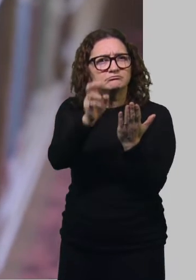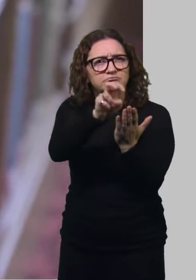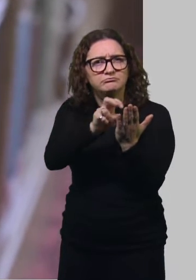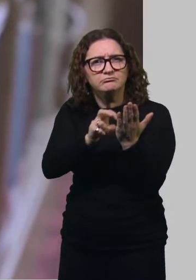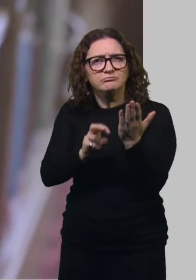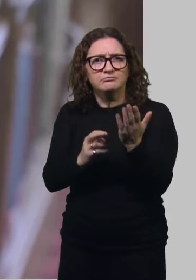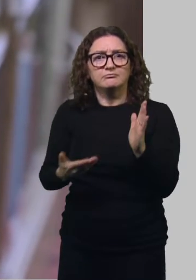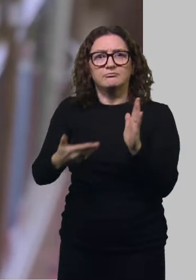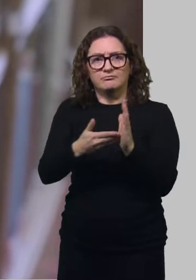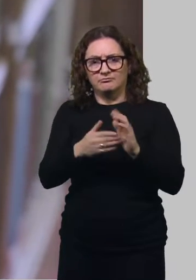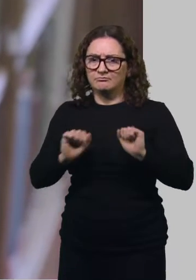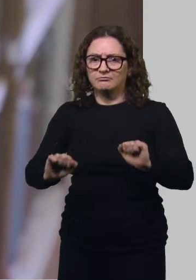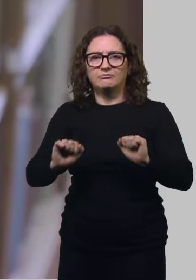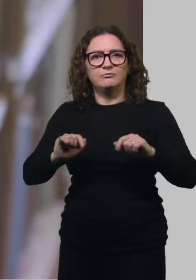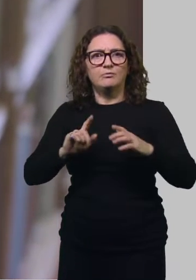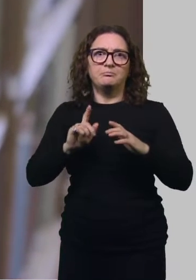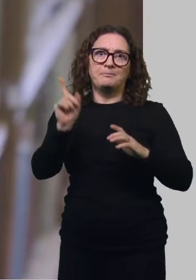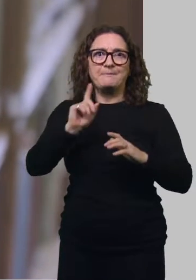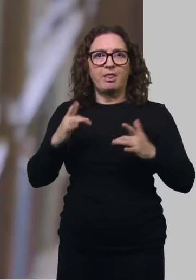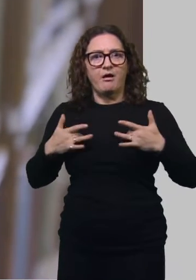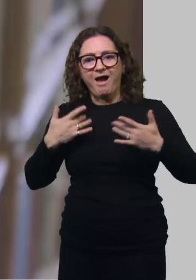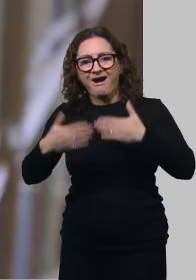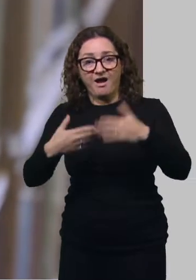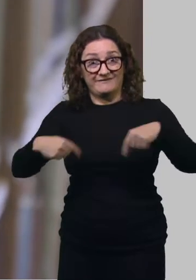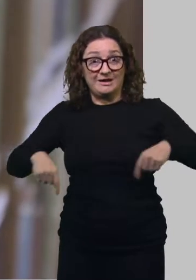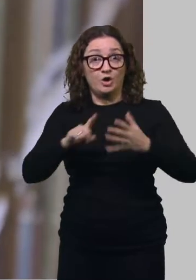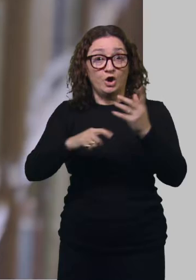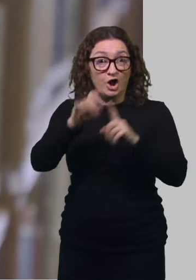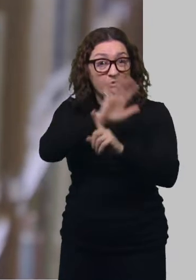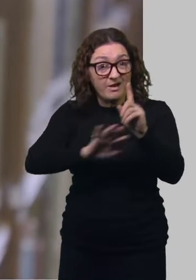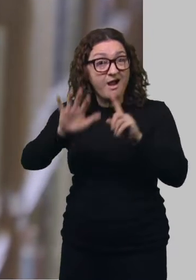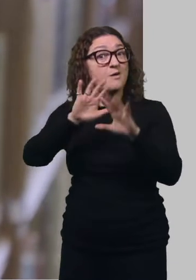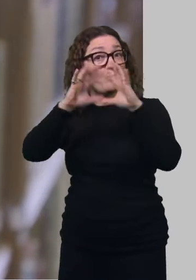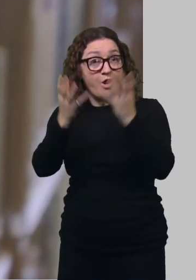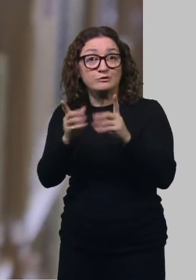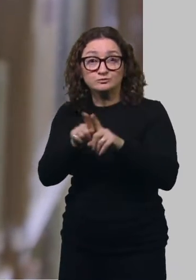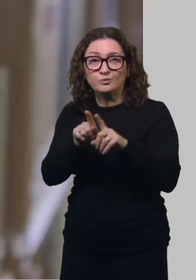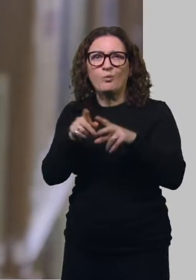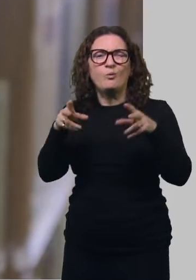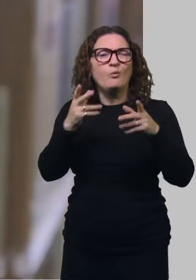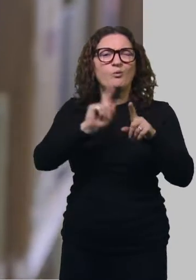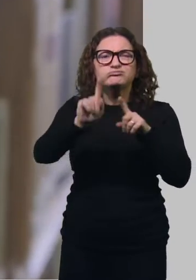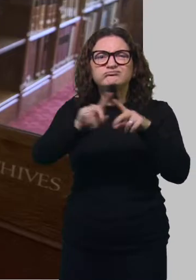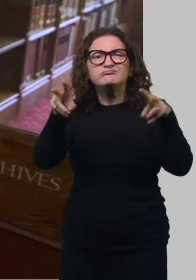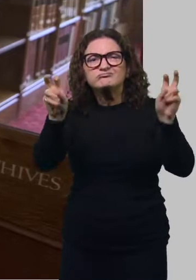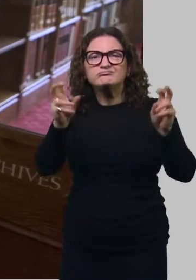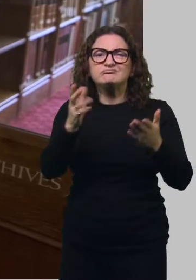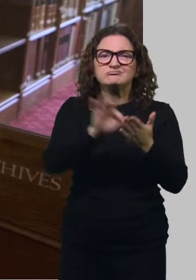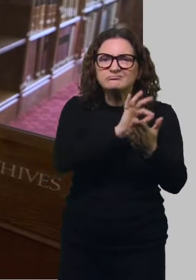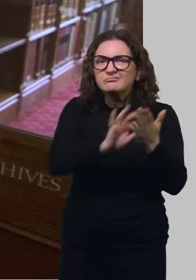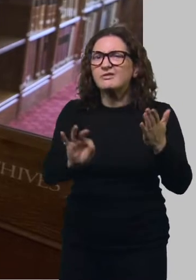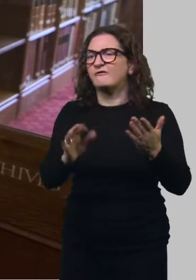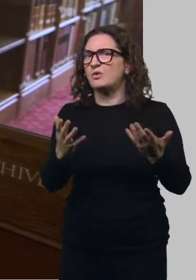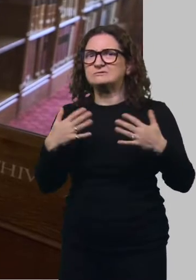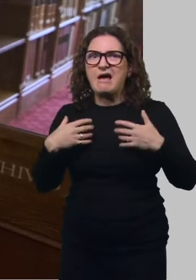in the UK and beyond, on subjects including elections and voting, health, education and taxation, and private